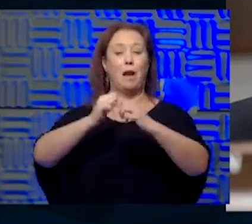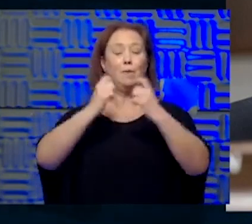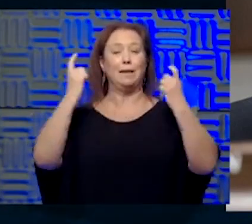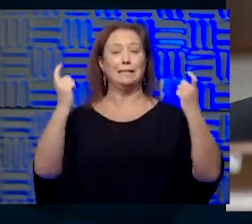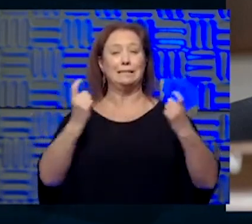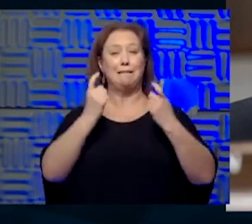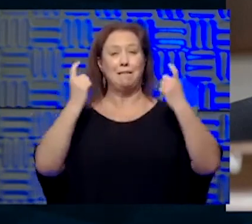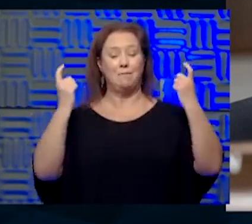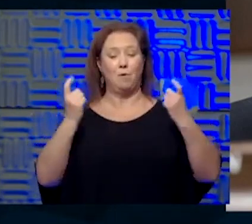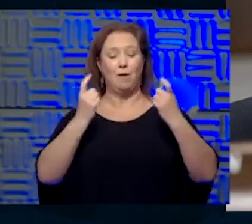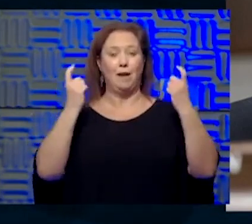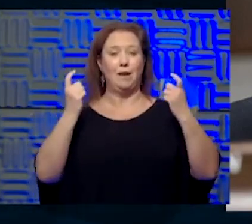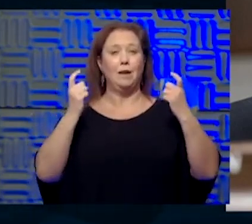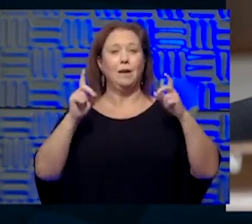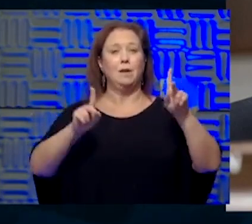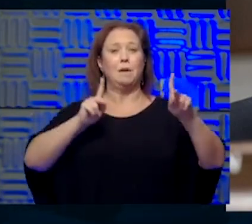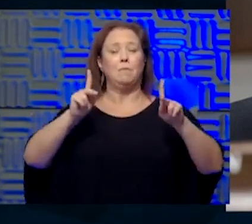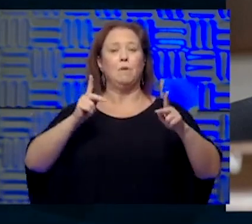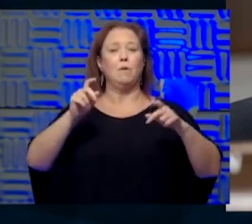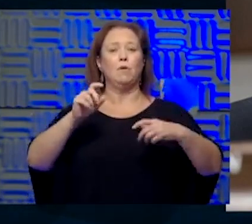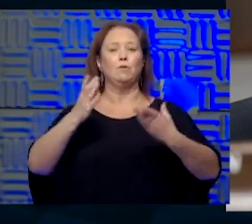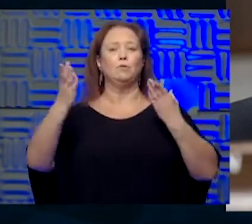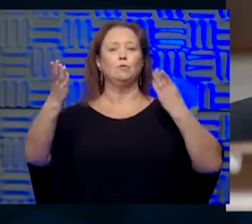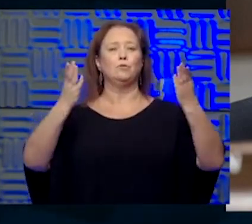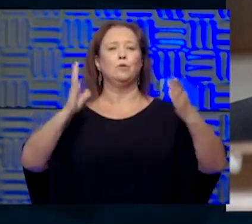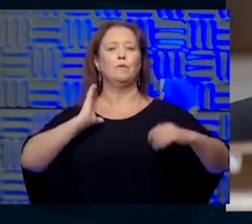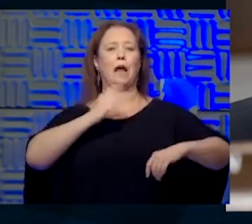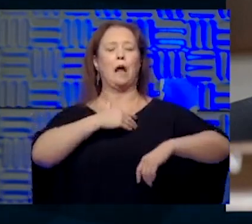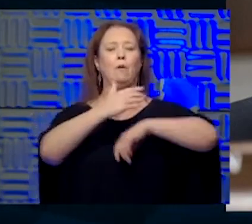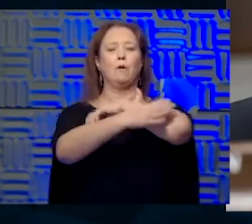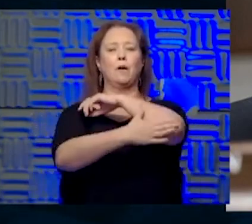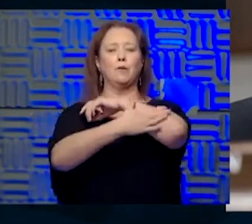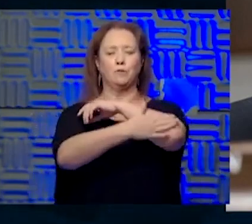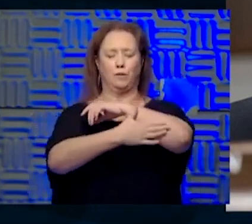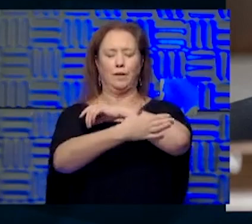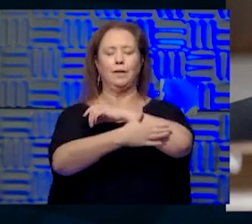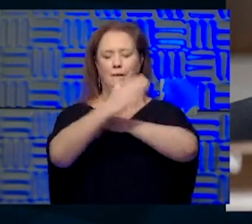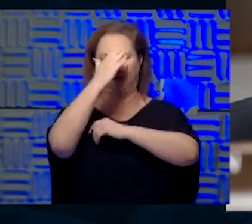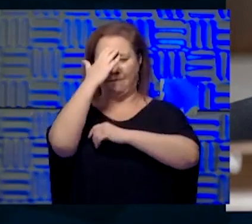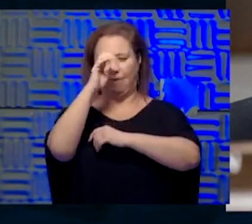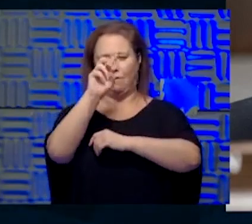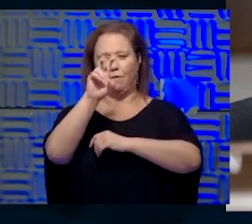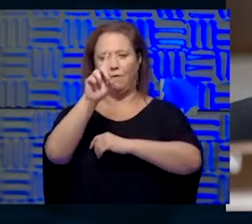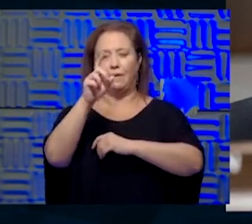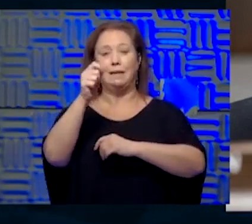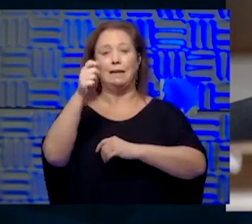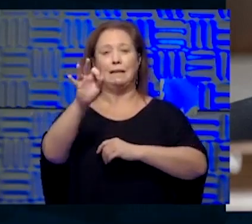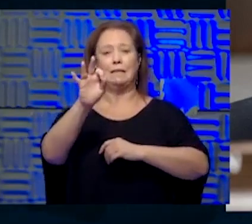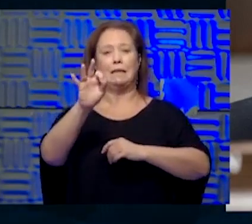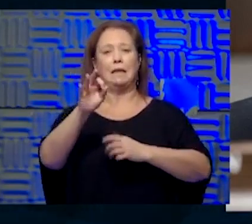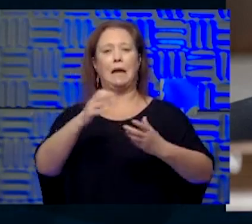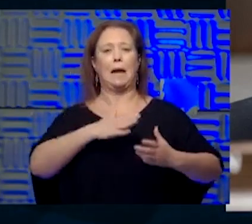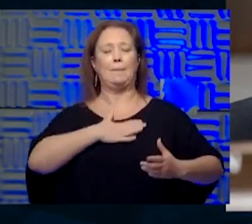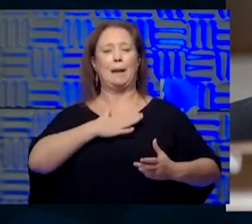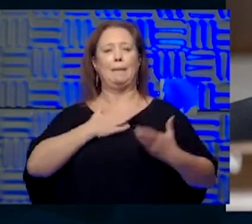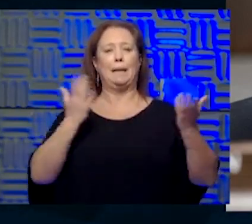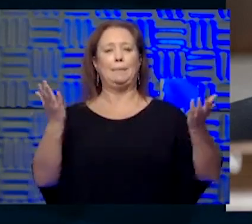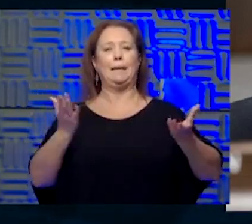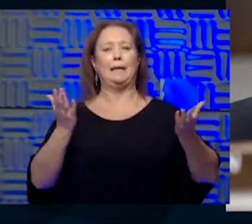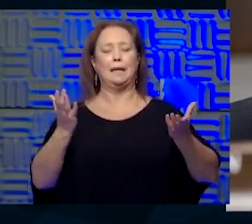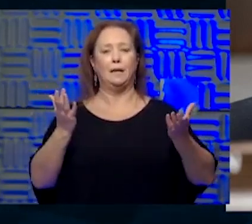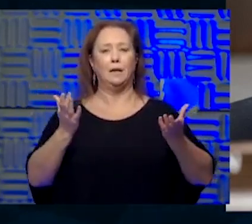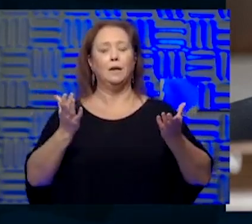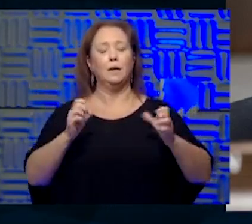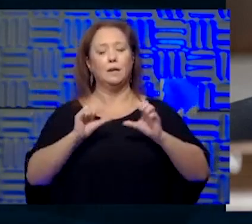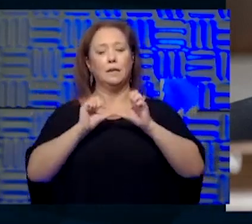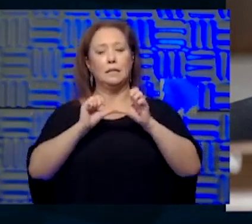celebrate those who served our country despite COVID-19 being in our presence. So I'm glad to be with you. We